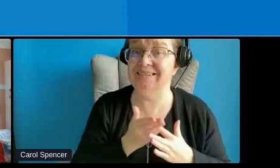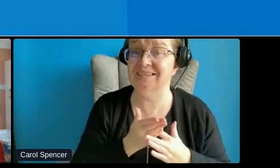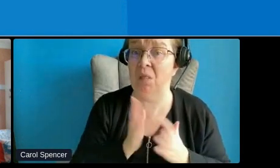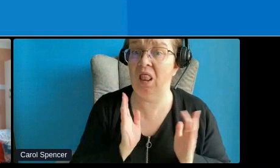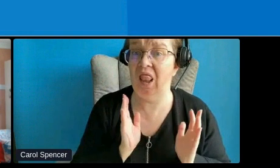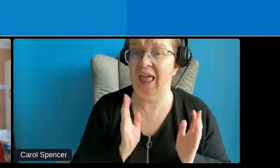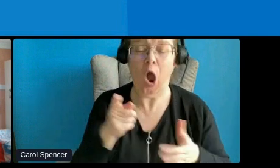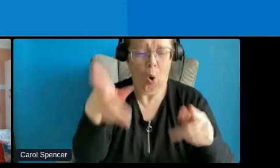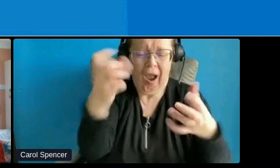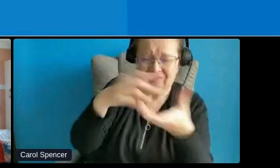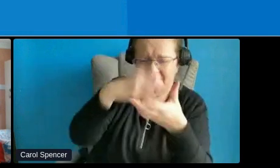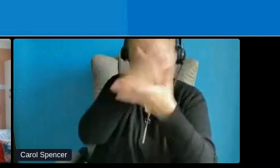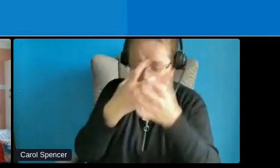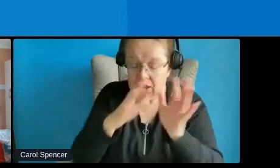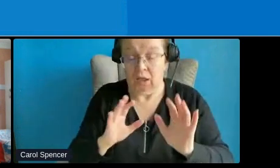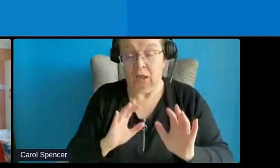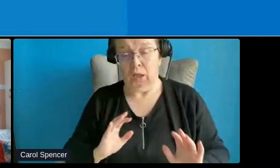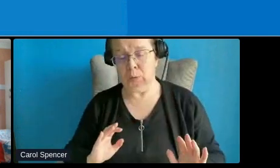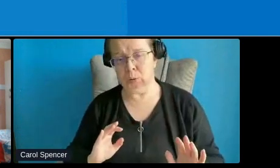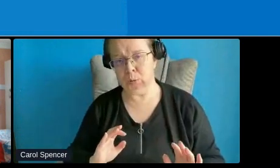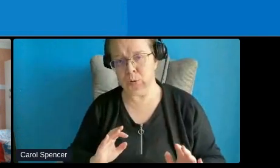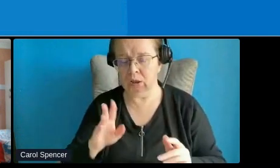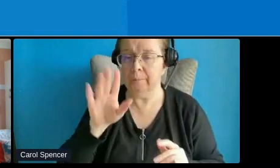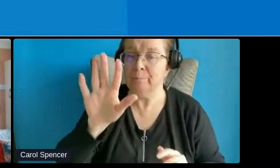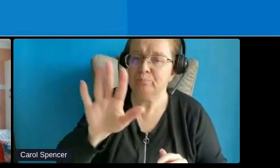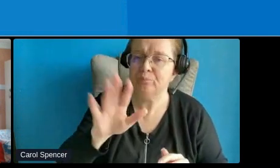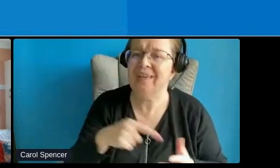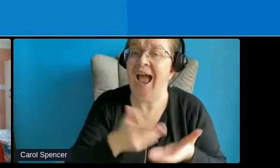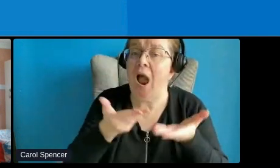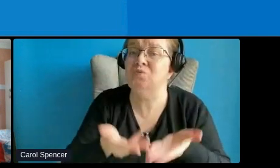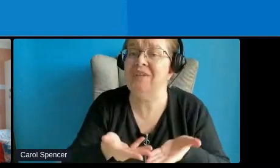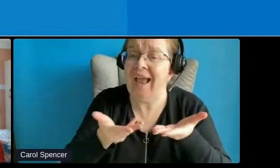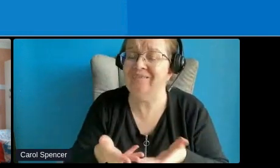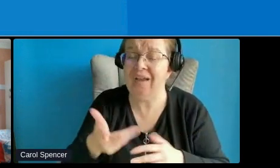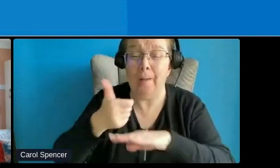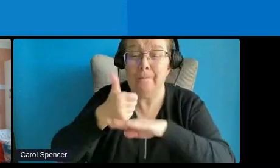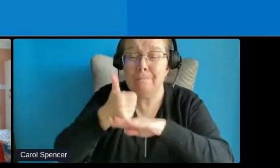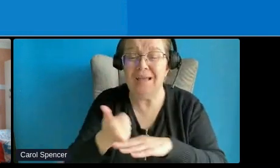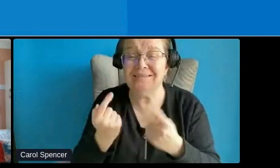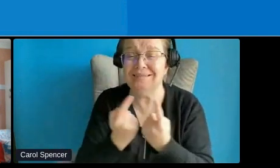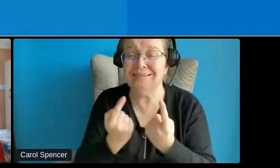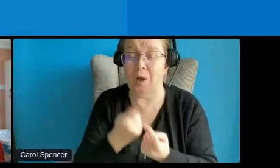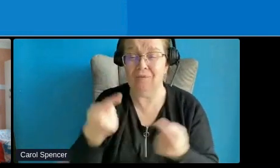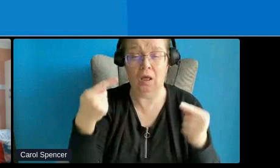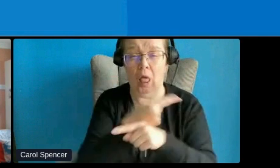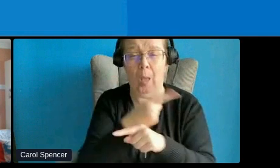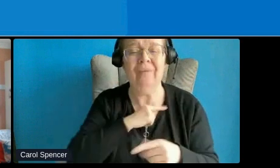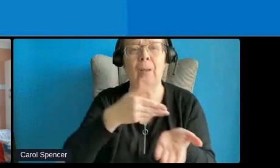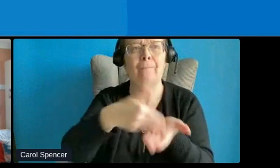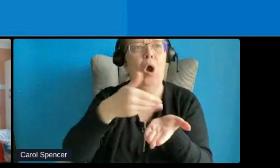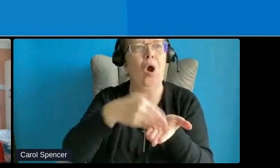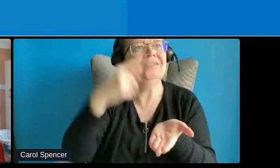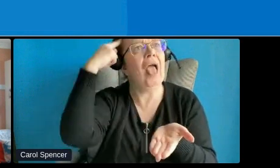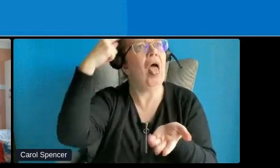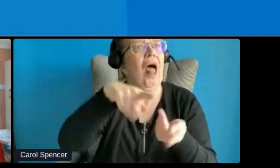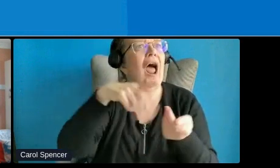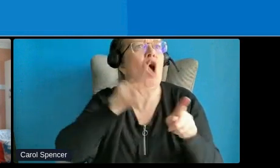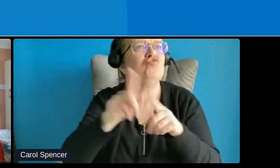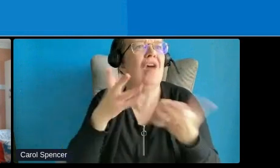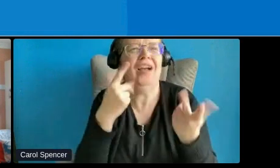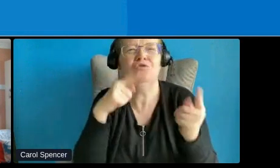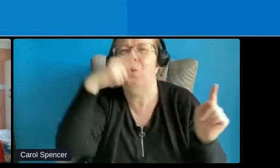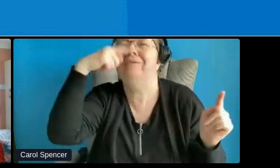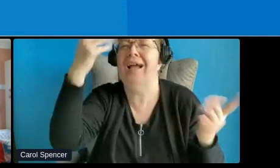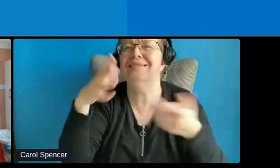or how heavy is it? I mean, you can drill down and find that stuff, but some of the basic stuff sometimes is missing because marketeers have got involved and made it a bit too fancy